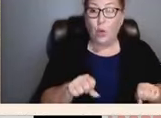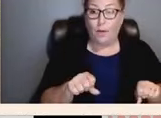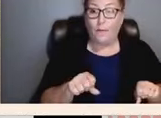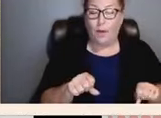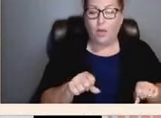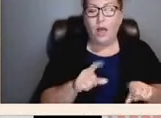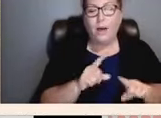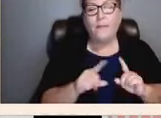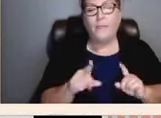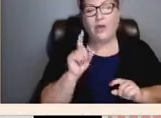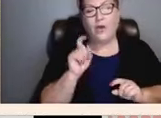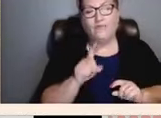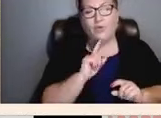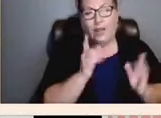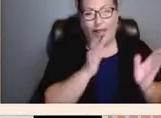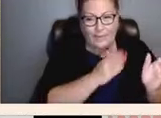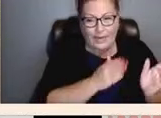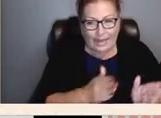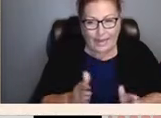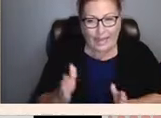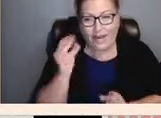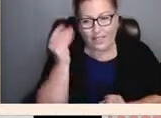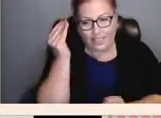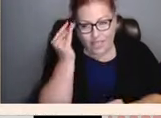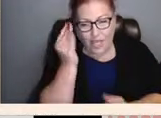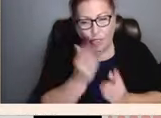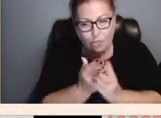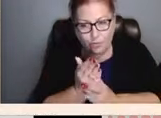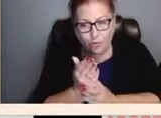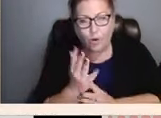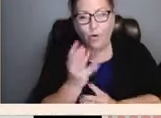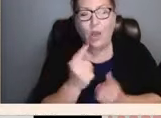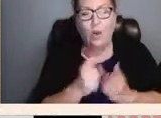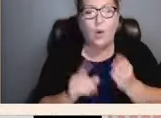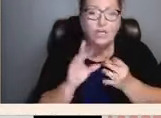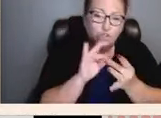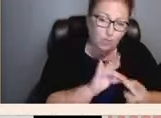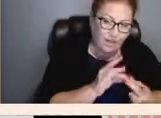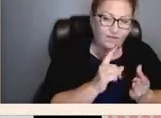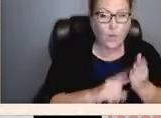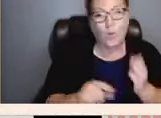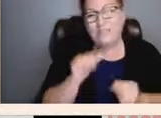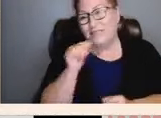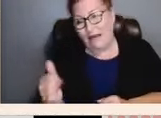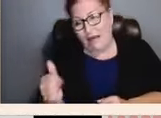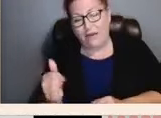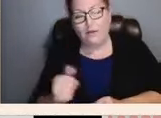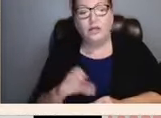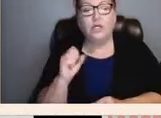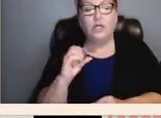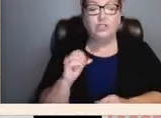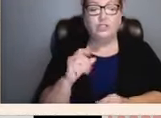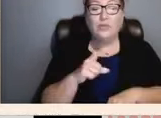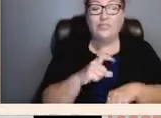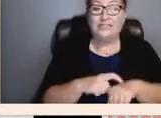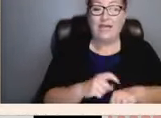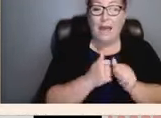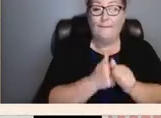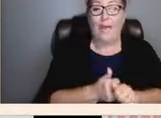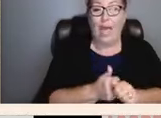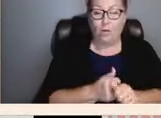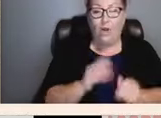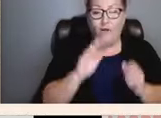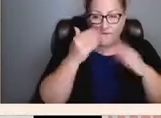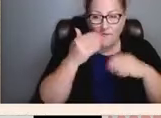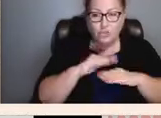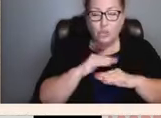really plan out and think it through and what is relevant and what is not. So time bound, focus on when the